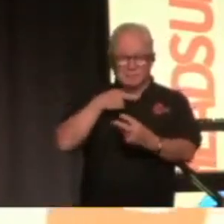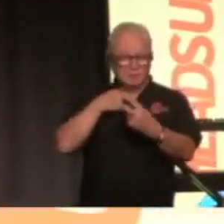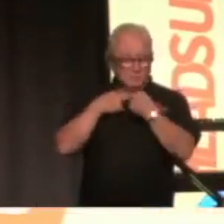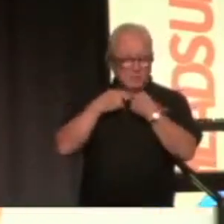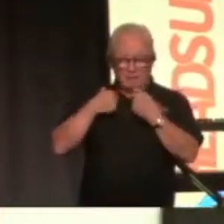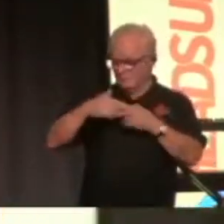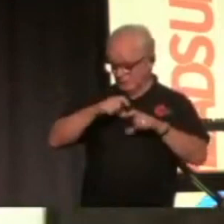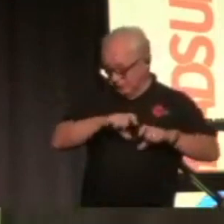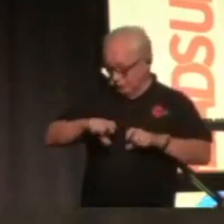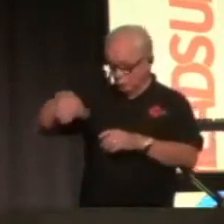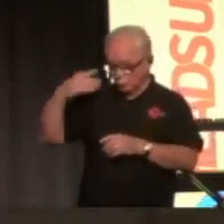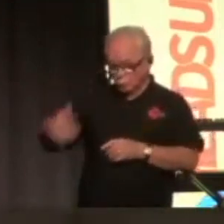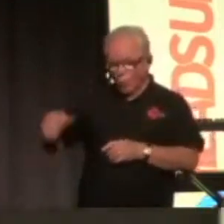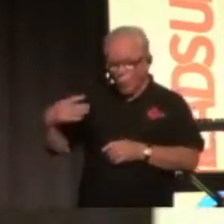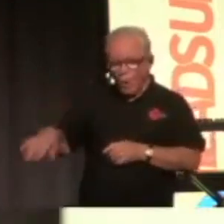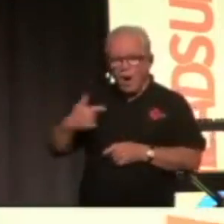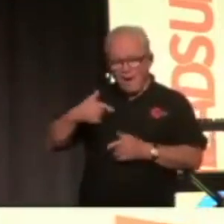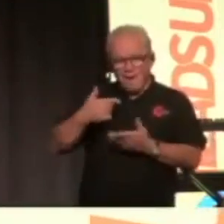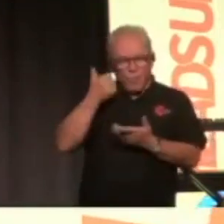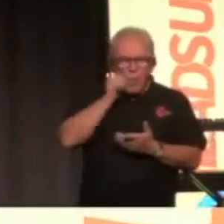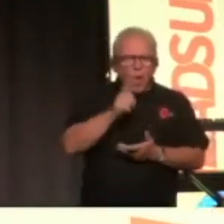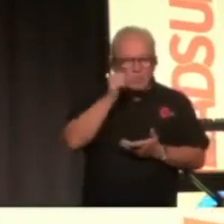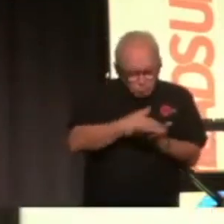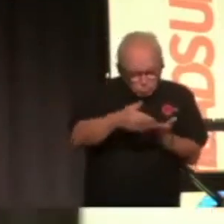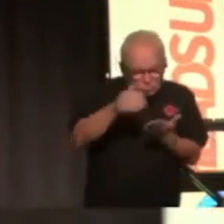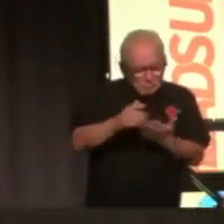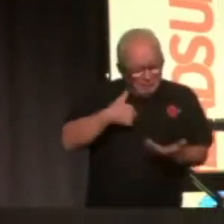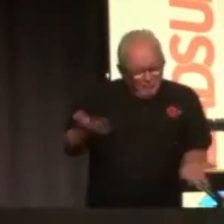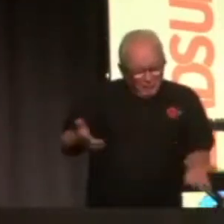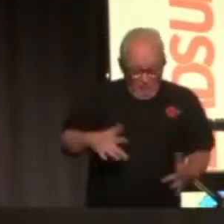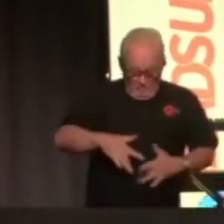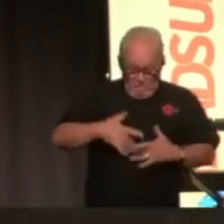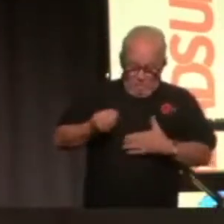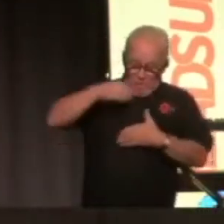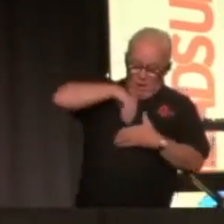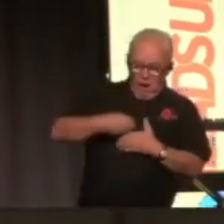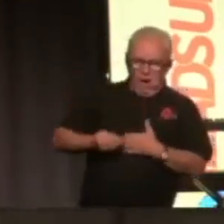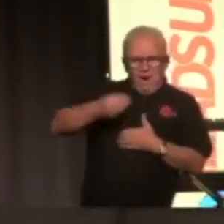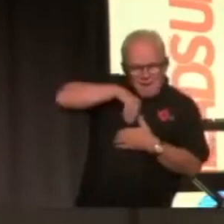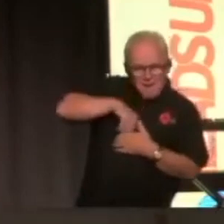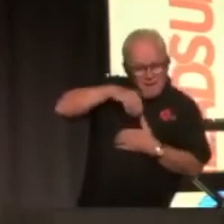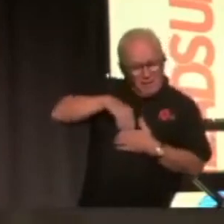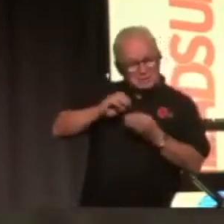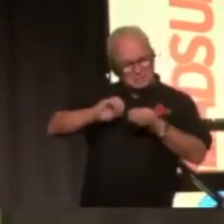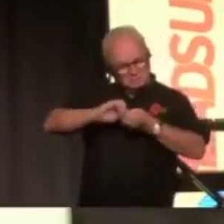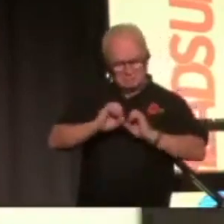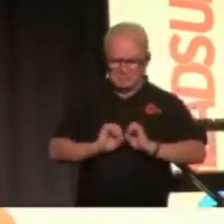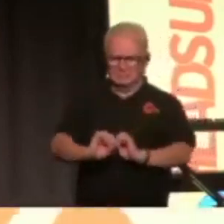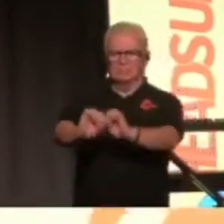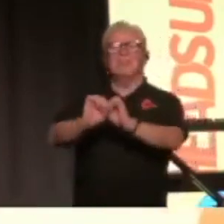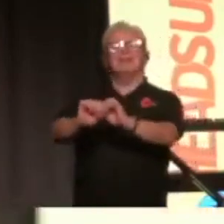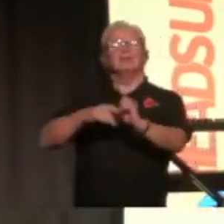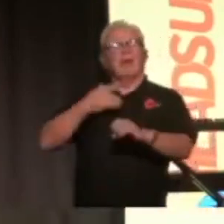sore, to have been rejected, to know what that's like. It's so difficult to get